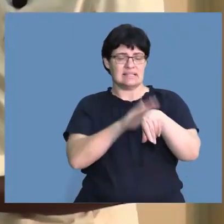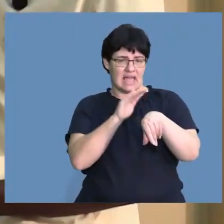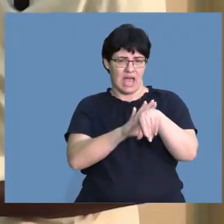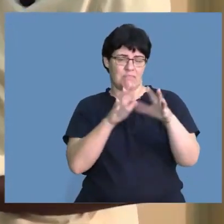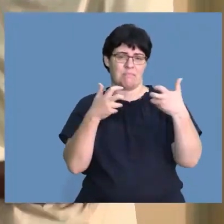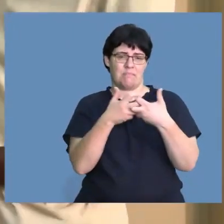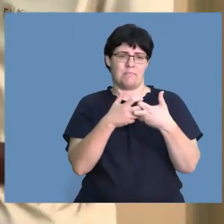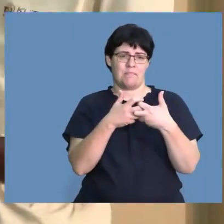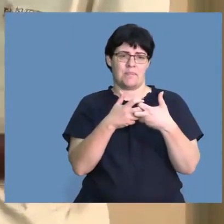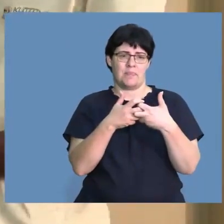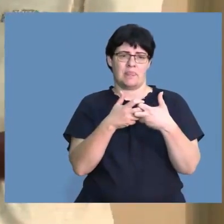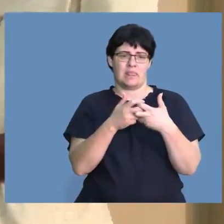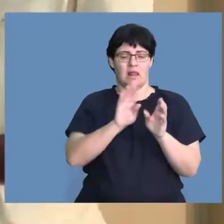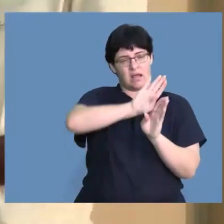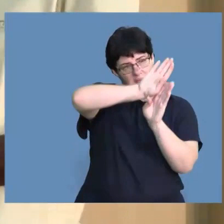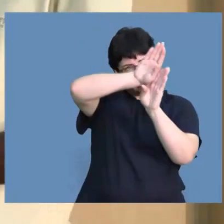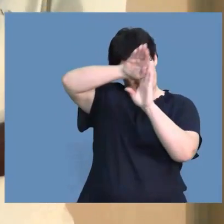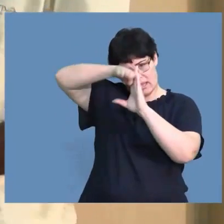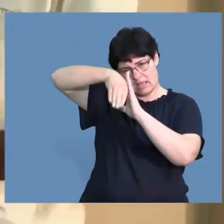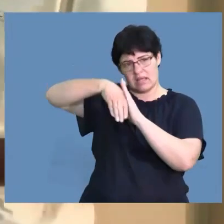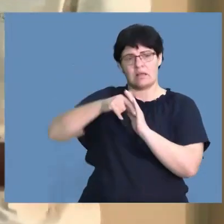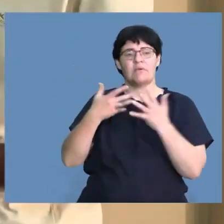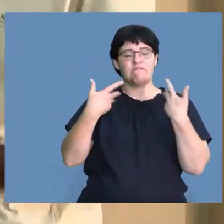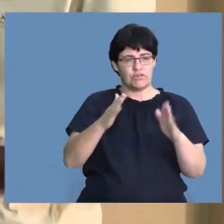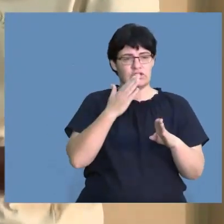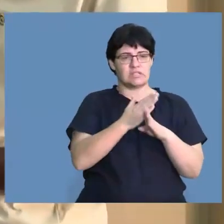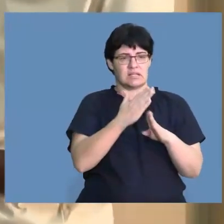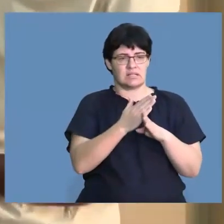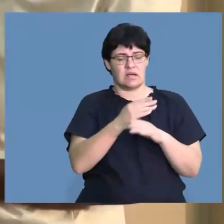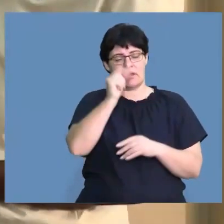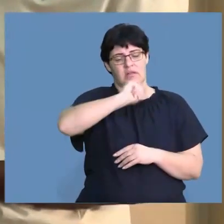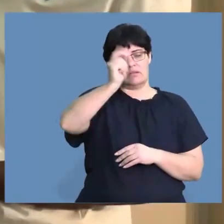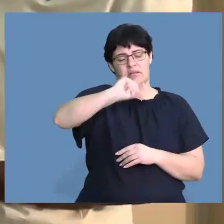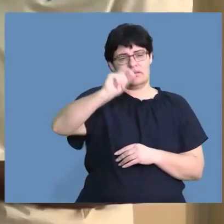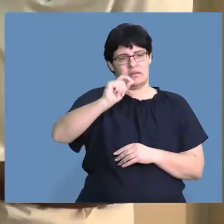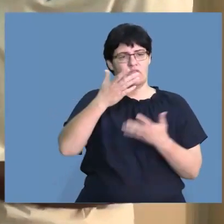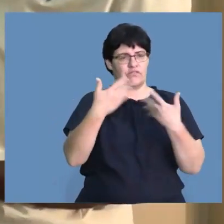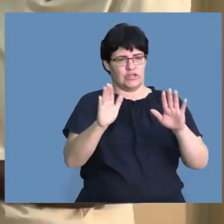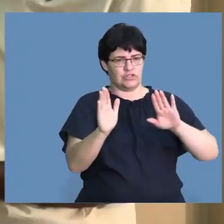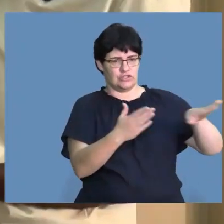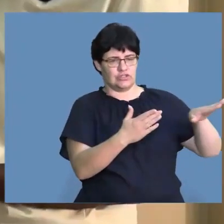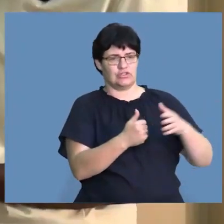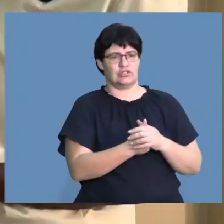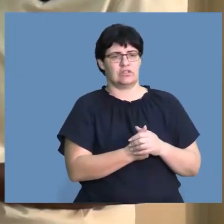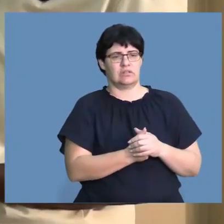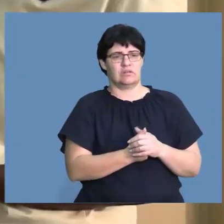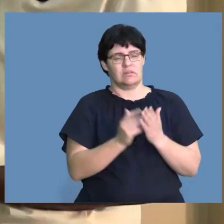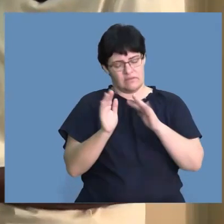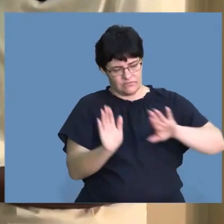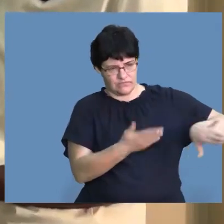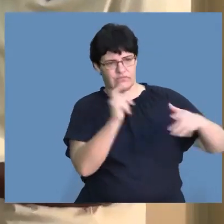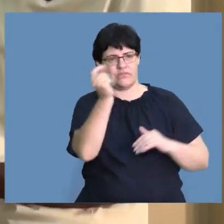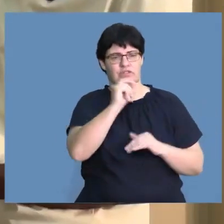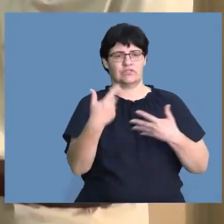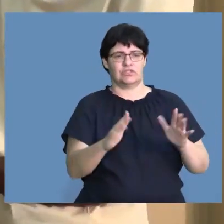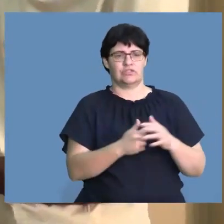my time, and they move like this. So when I finish my task, I just write, okay, this